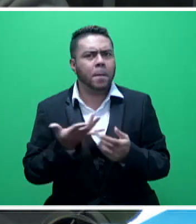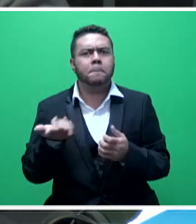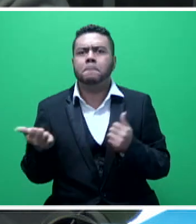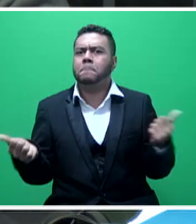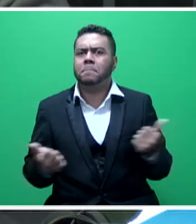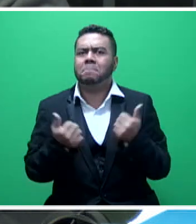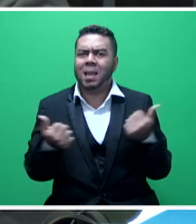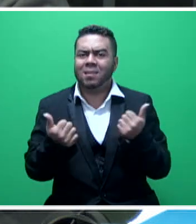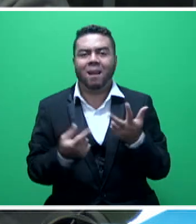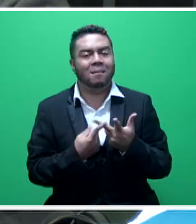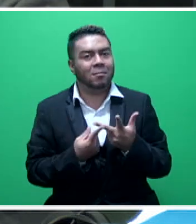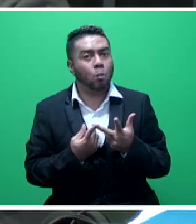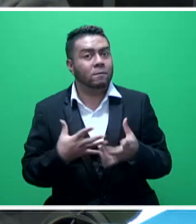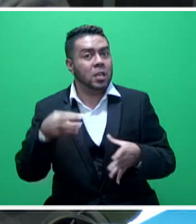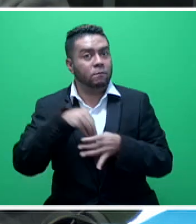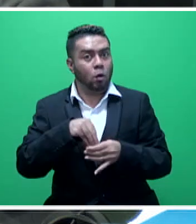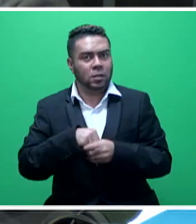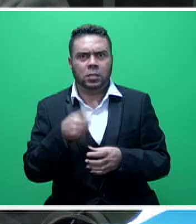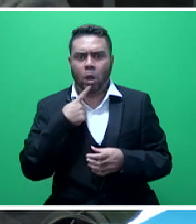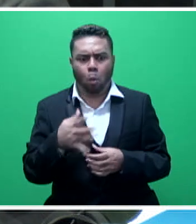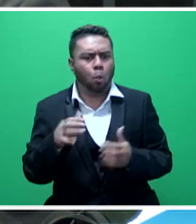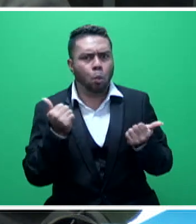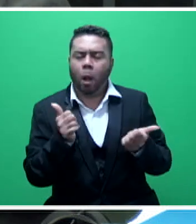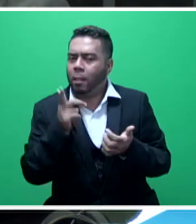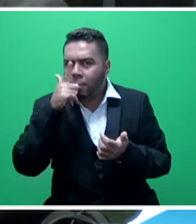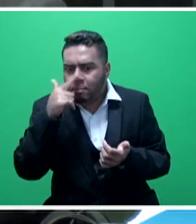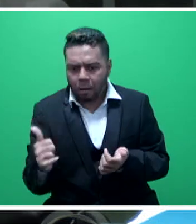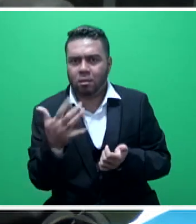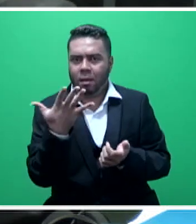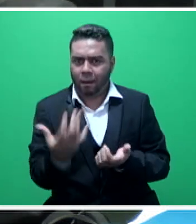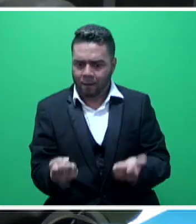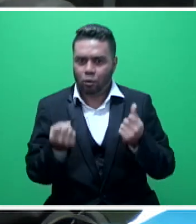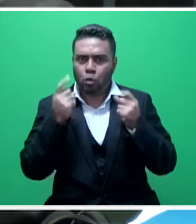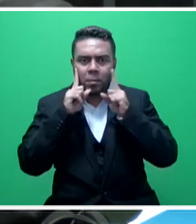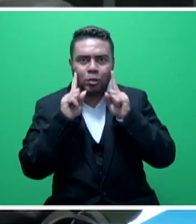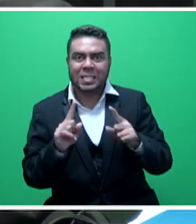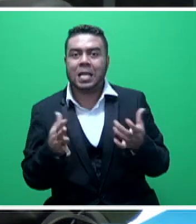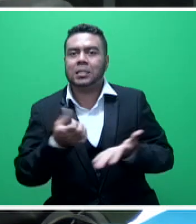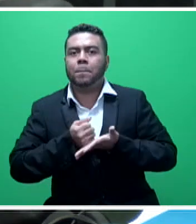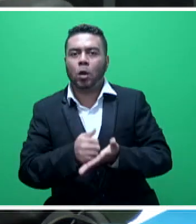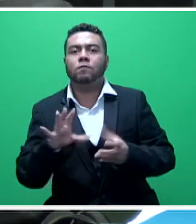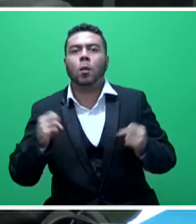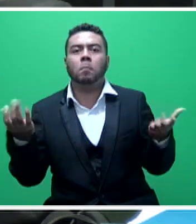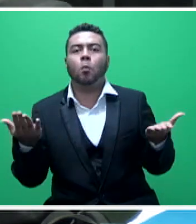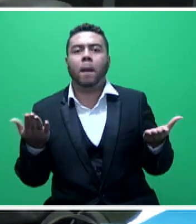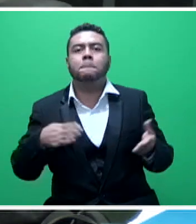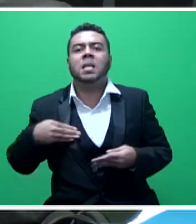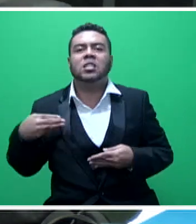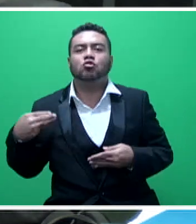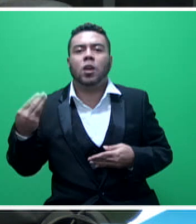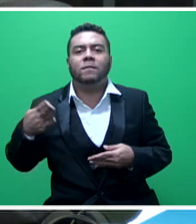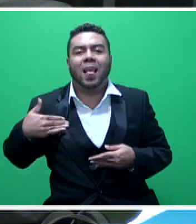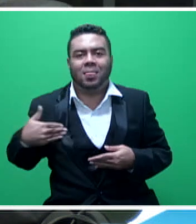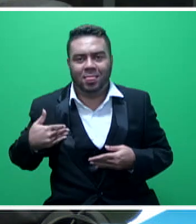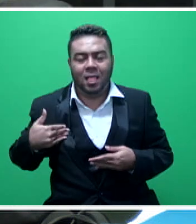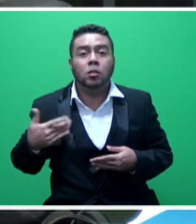been involved with saying how fortunate they were to be able to see the support that's coming through from the Minister of Health, working hand